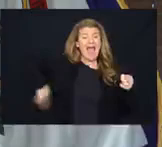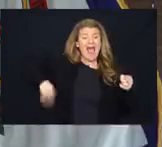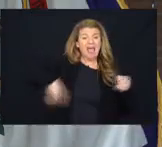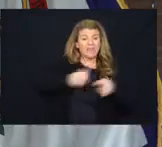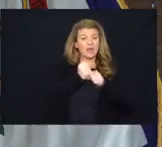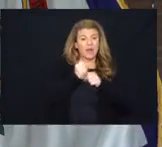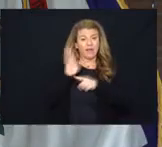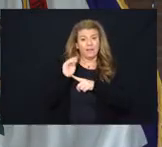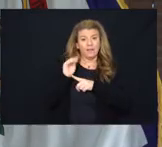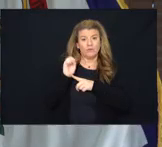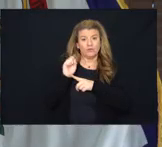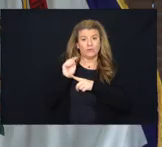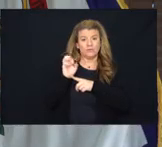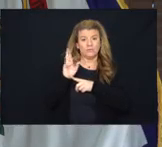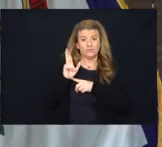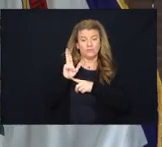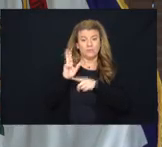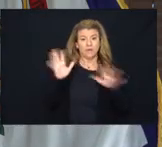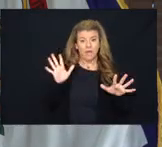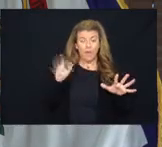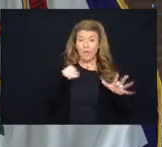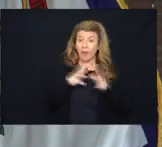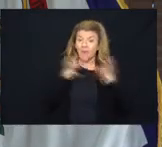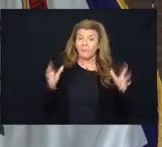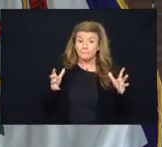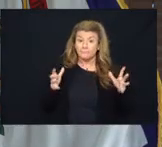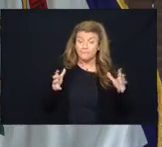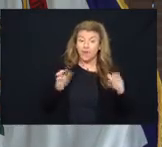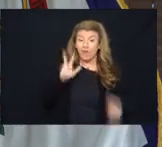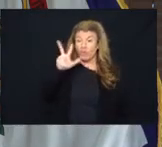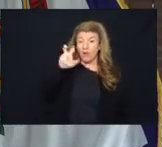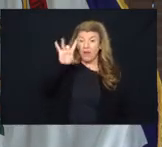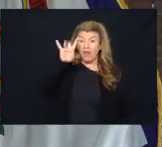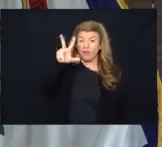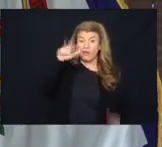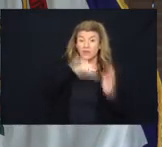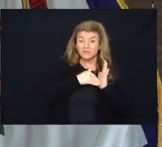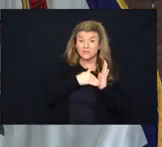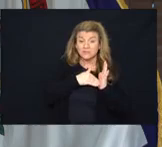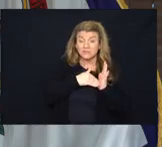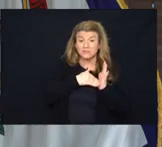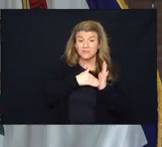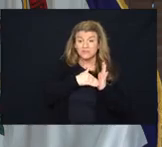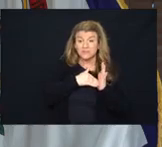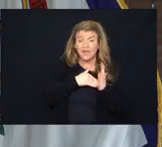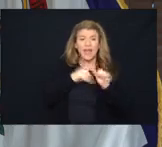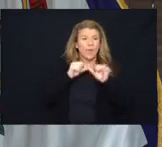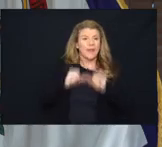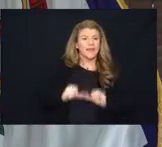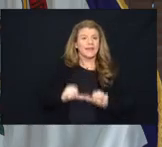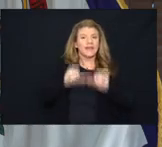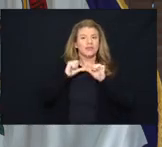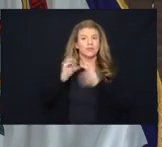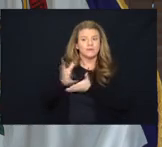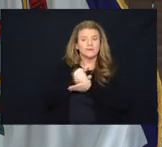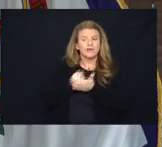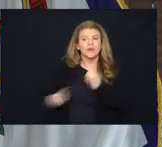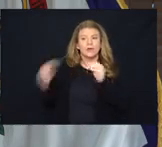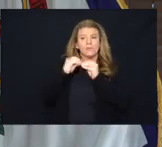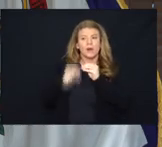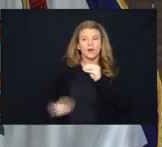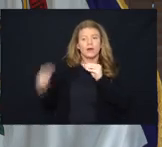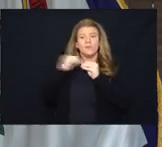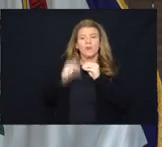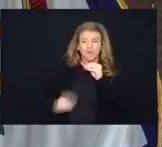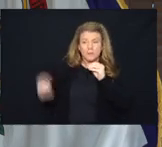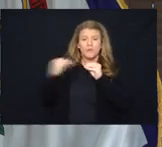their booster shot. We've gotten a lot of them, 383,000. And we continue to get more and more and more. Every time we